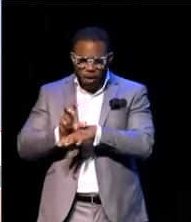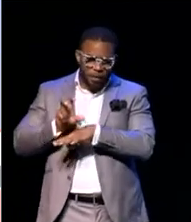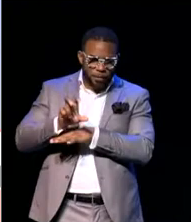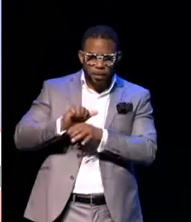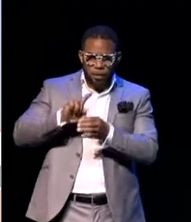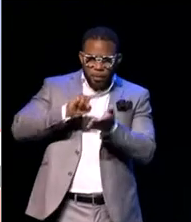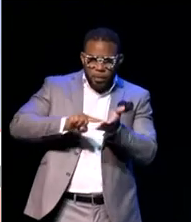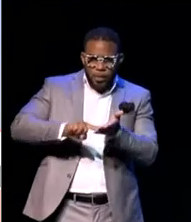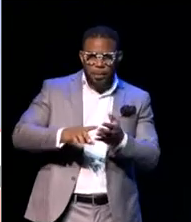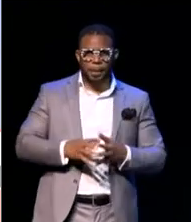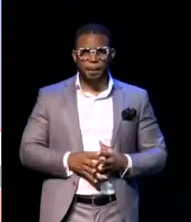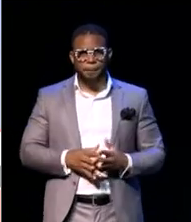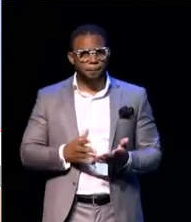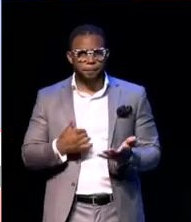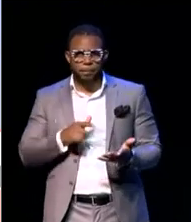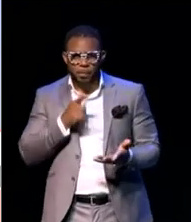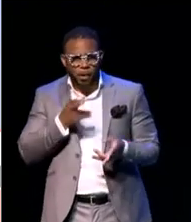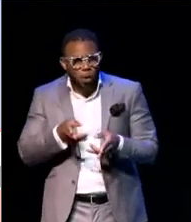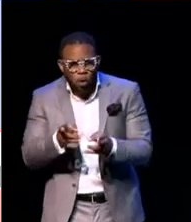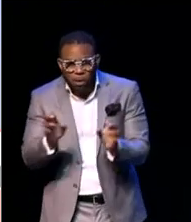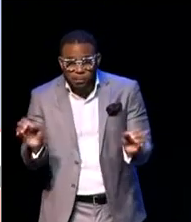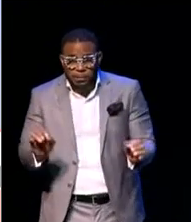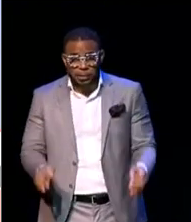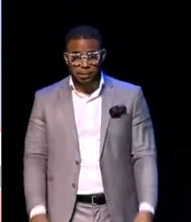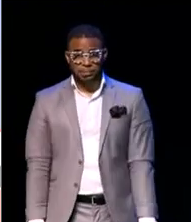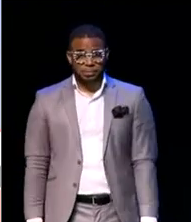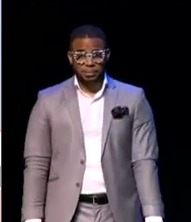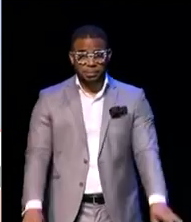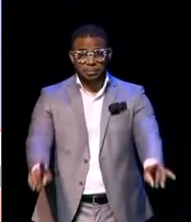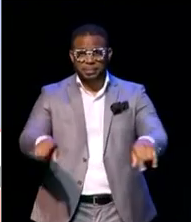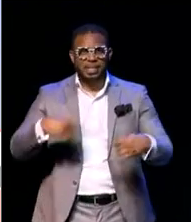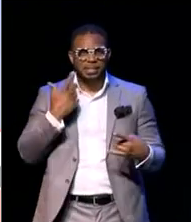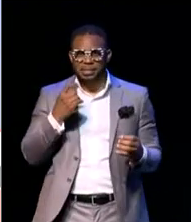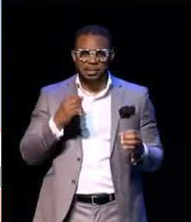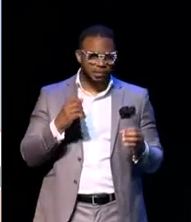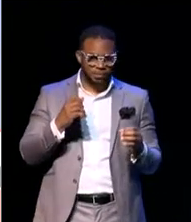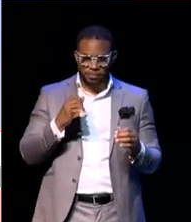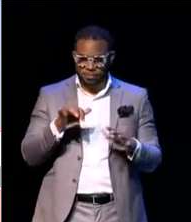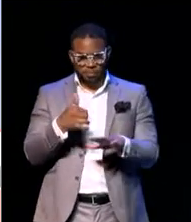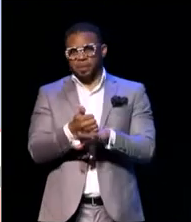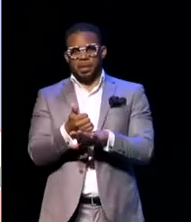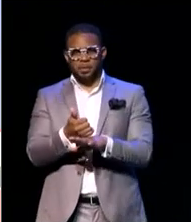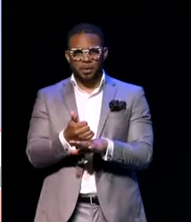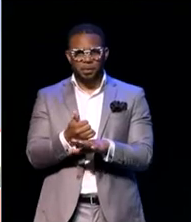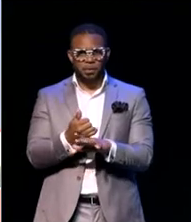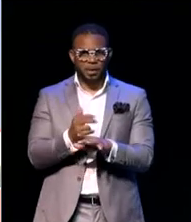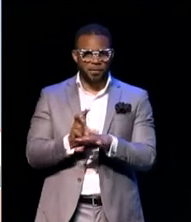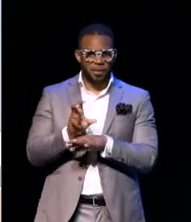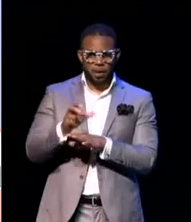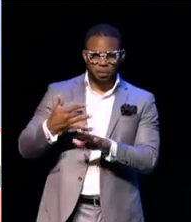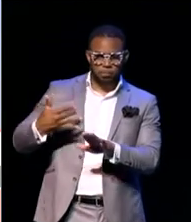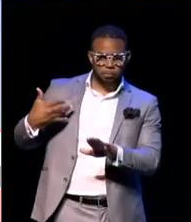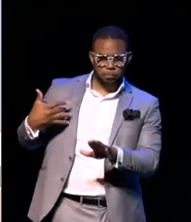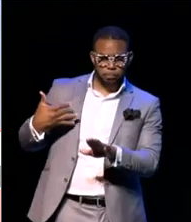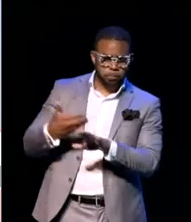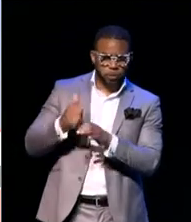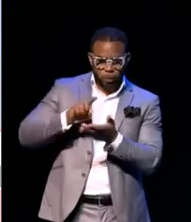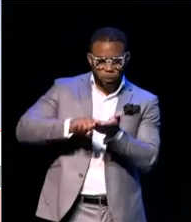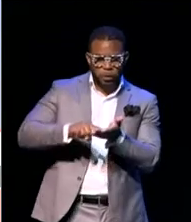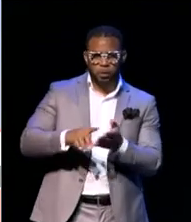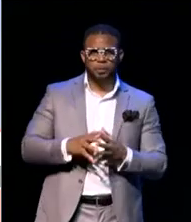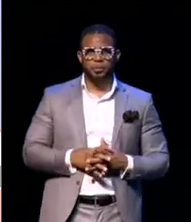investment in research. So we didn't rush it at all. It's just the manifestation of an investment in